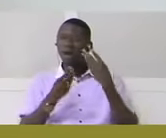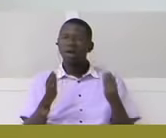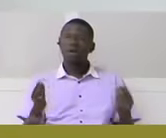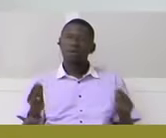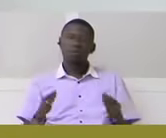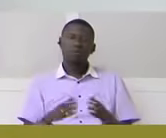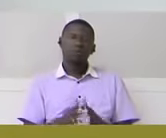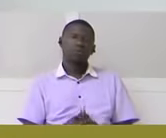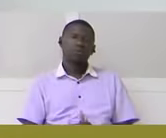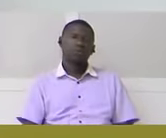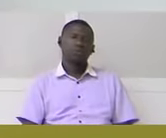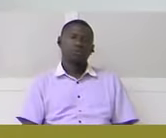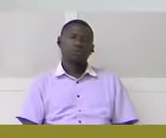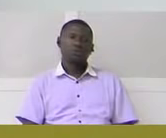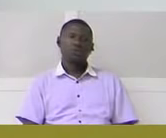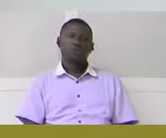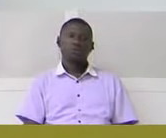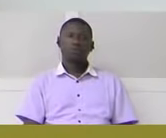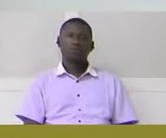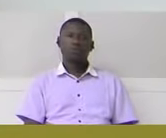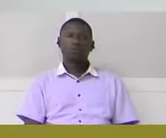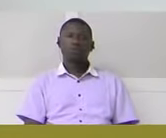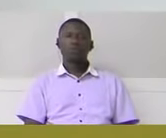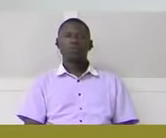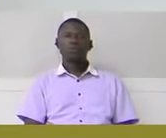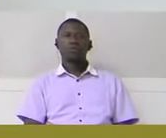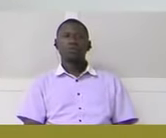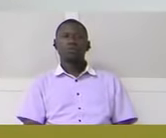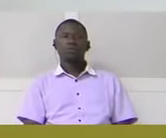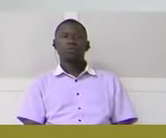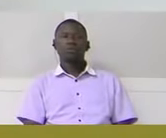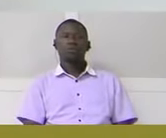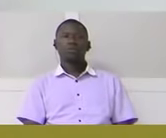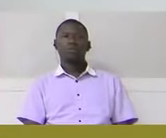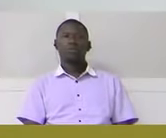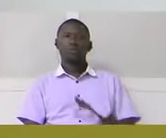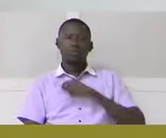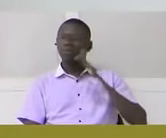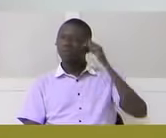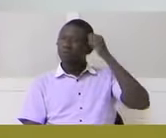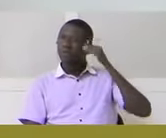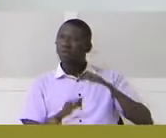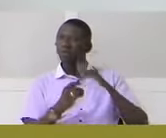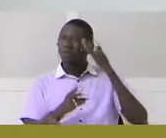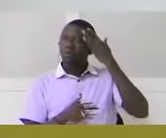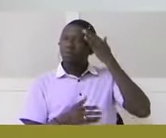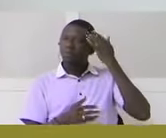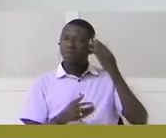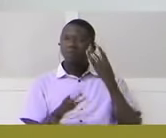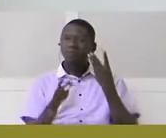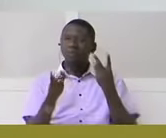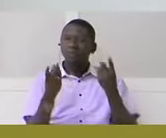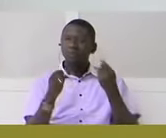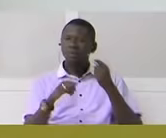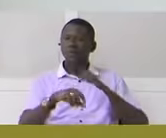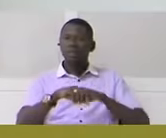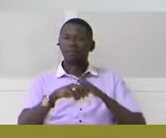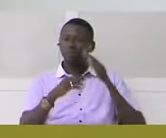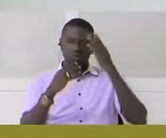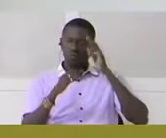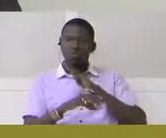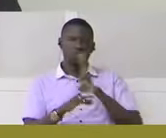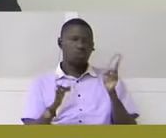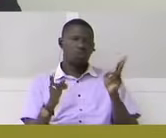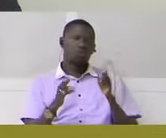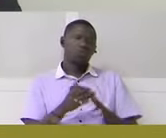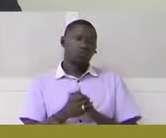kedata wato men anin convoy la tambi wato I did not calculate the time mo wato nyi ma bulandina won